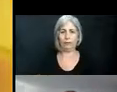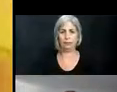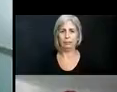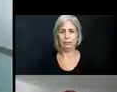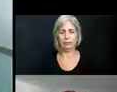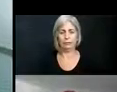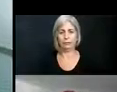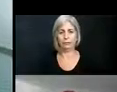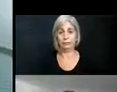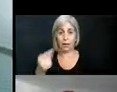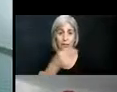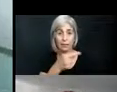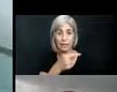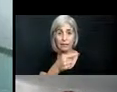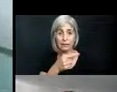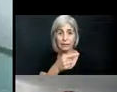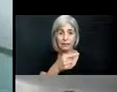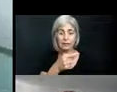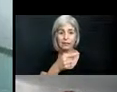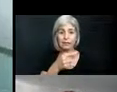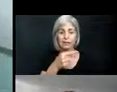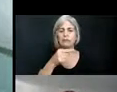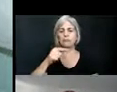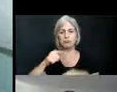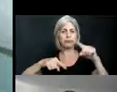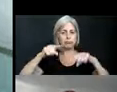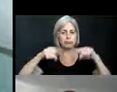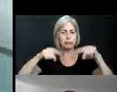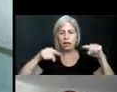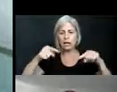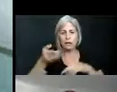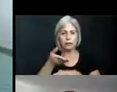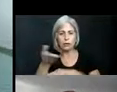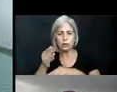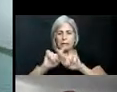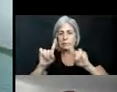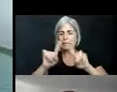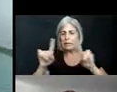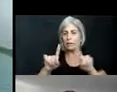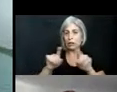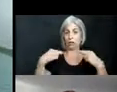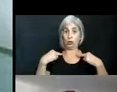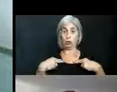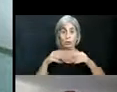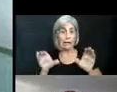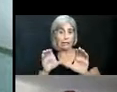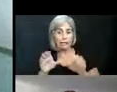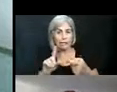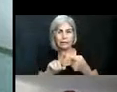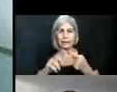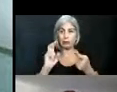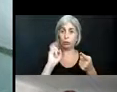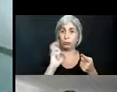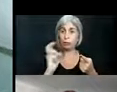And this pollution comes from a variety of sources from a variety of different human activities such as transportation,